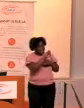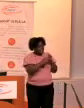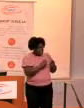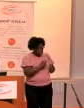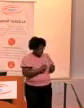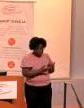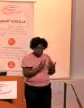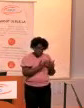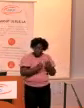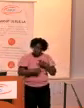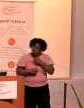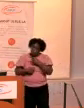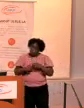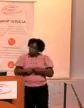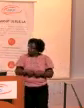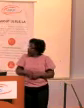Oopsie.